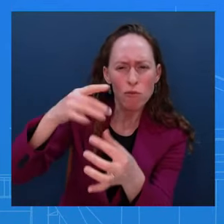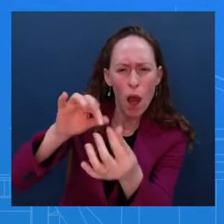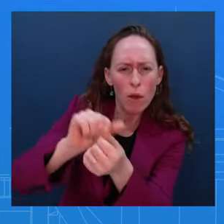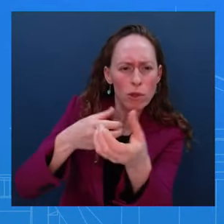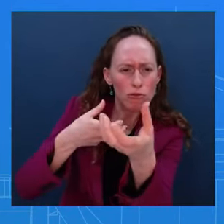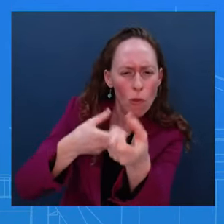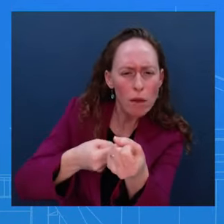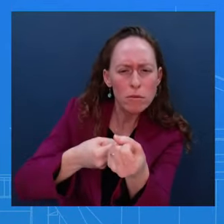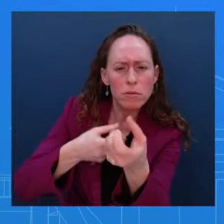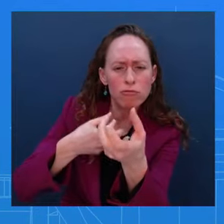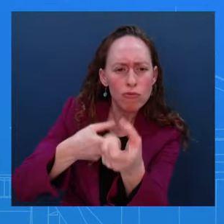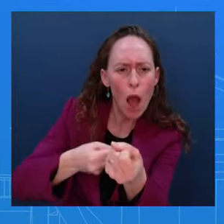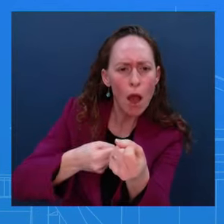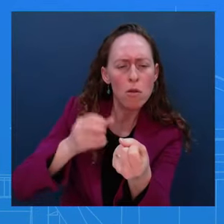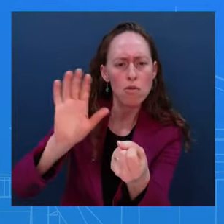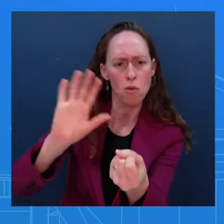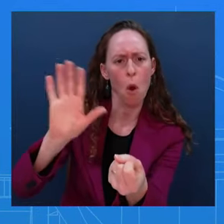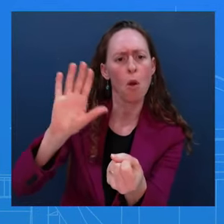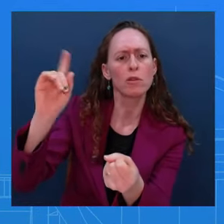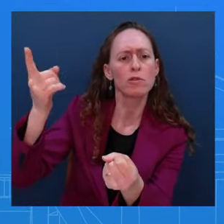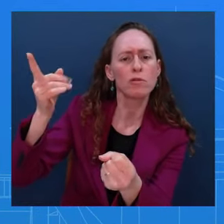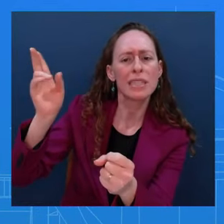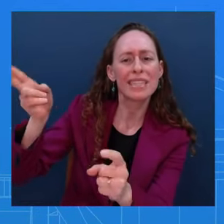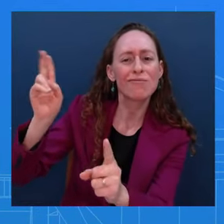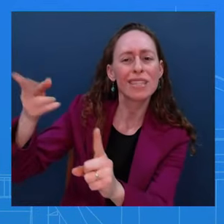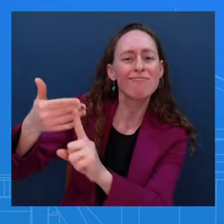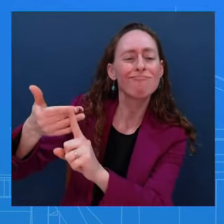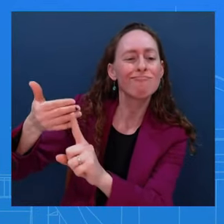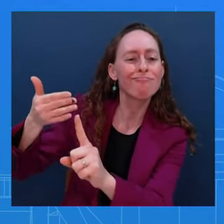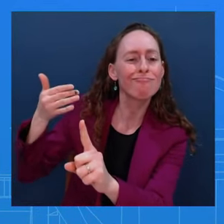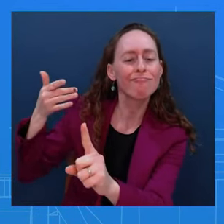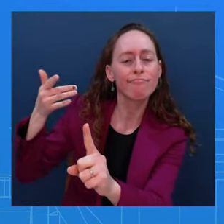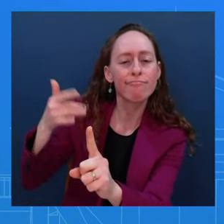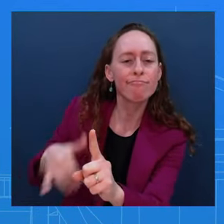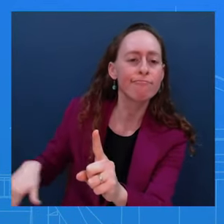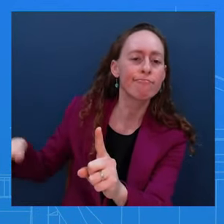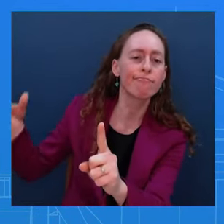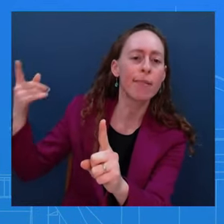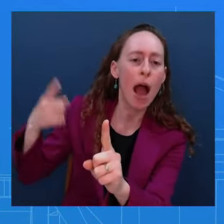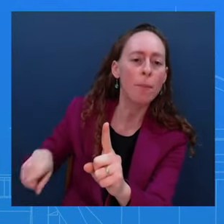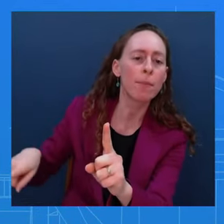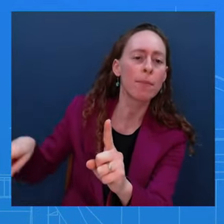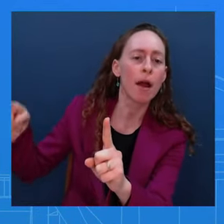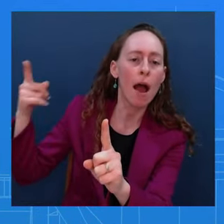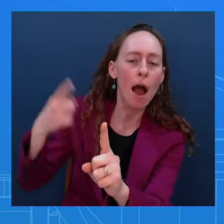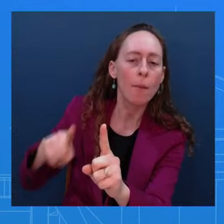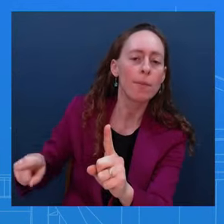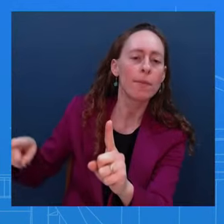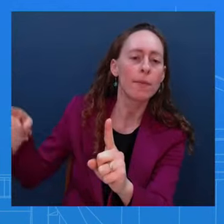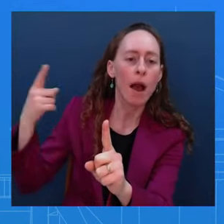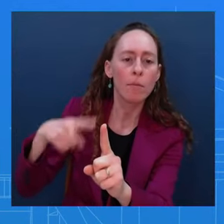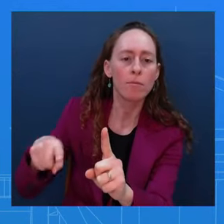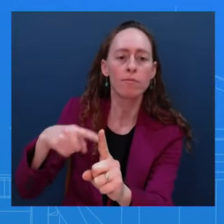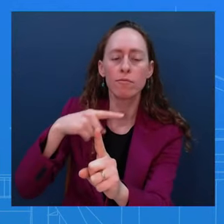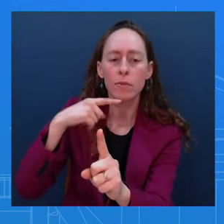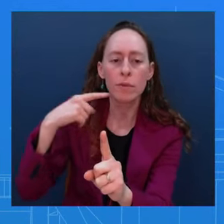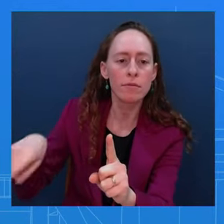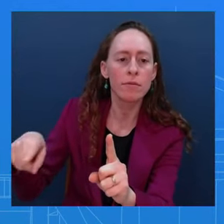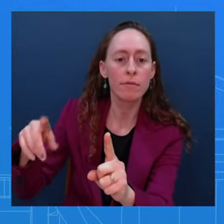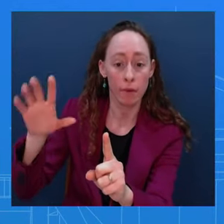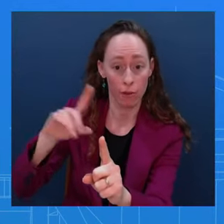with Russia appropriately, I think, is pretty well established. We don't, it's not about blind trust with Russia. In fact, it's quite the opposite. Is it trust but